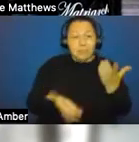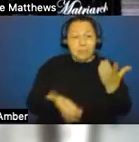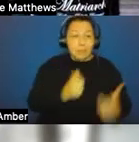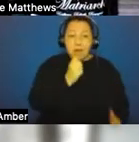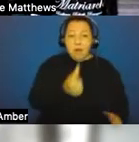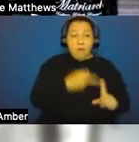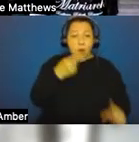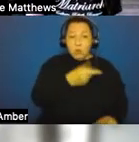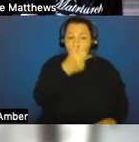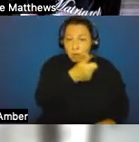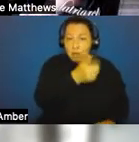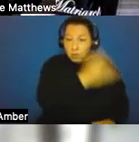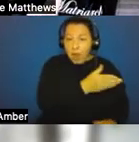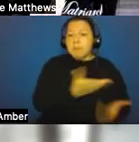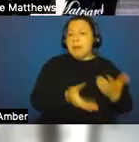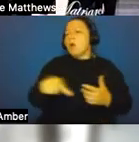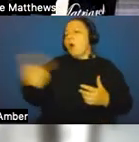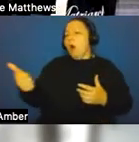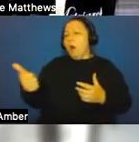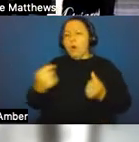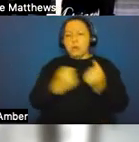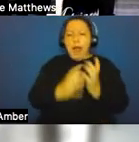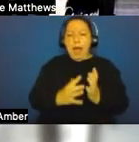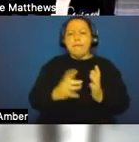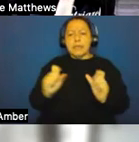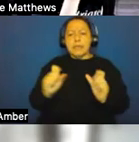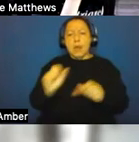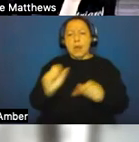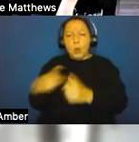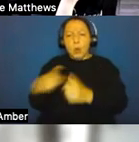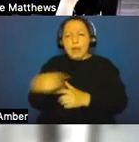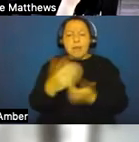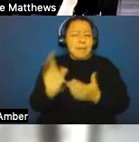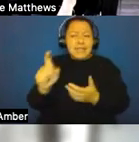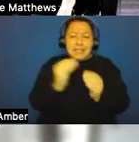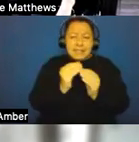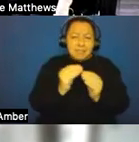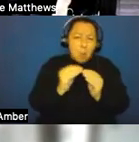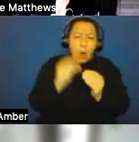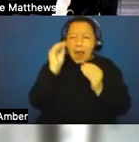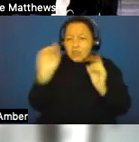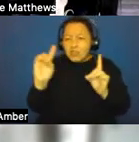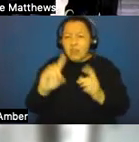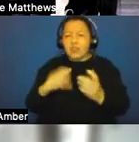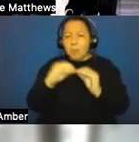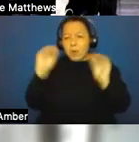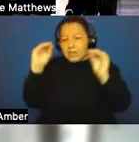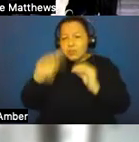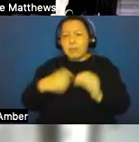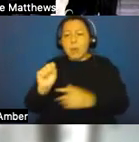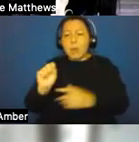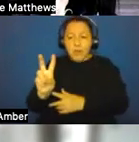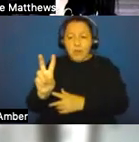them. Or maybe, you know, they just need some education on sexual violence, but it's helpful for them to also have